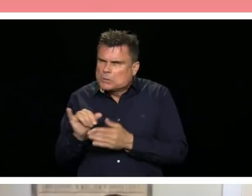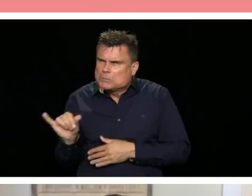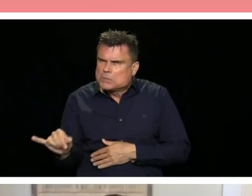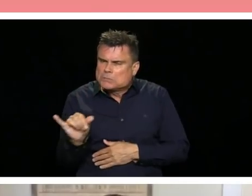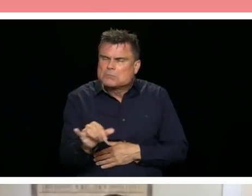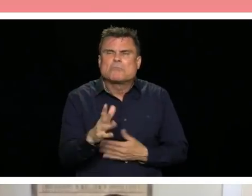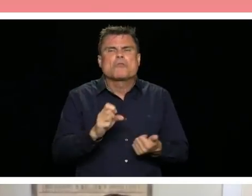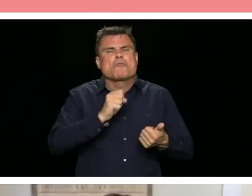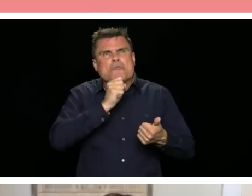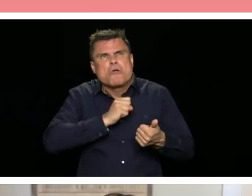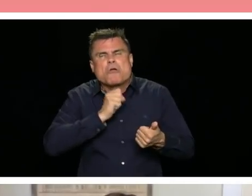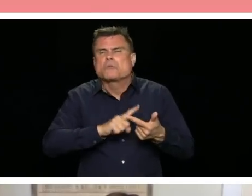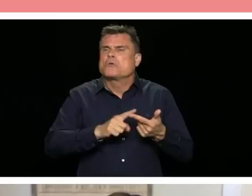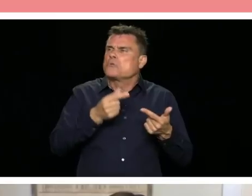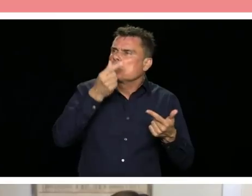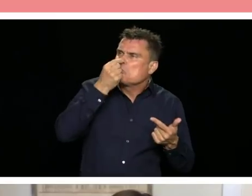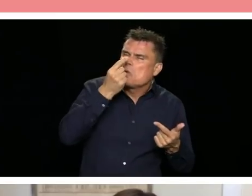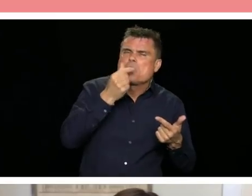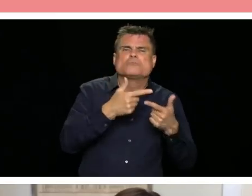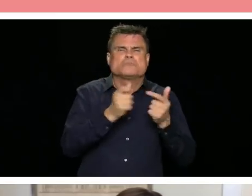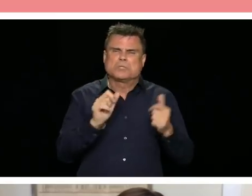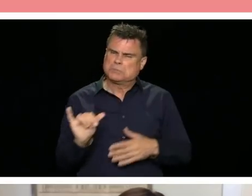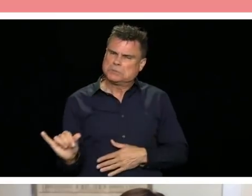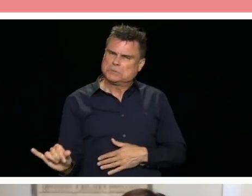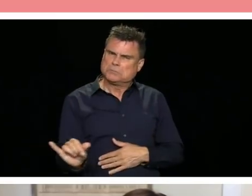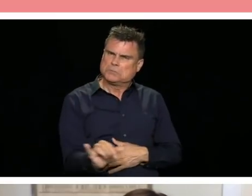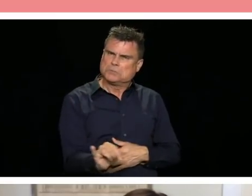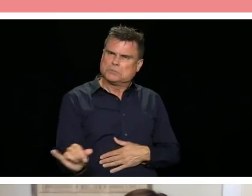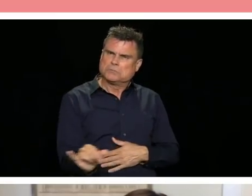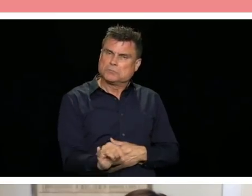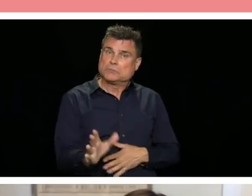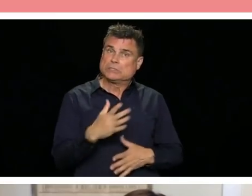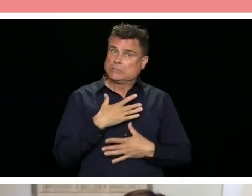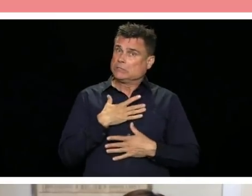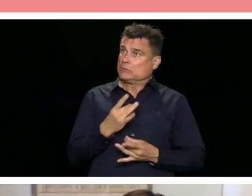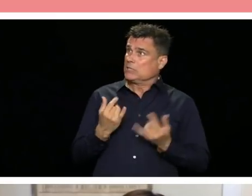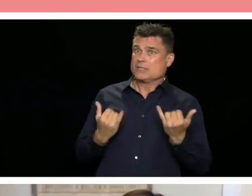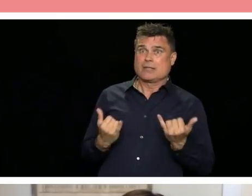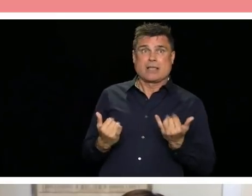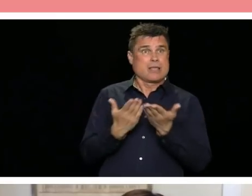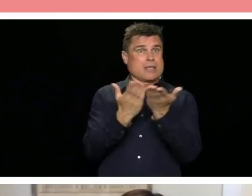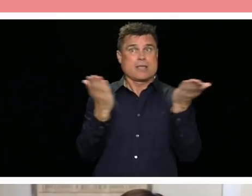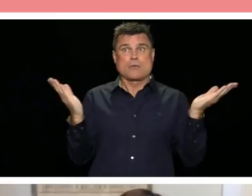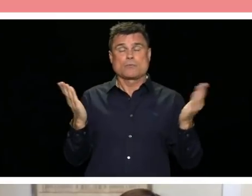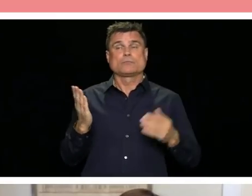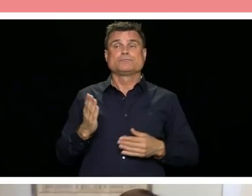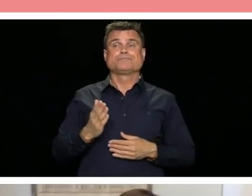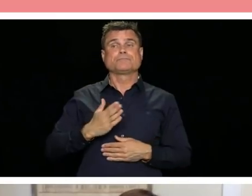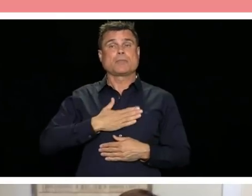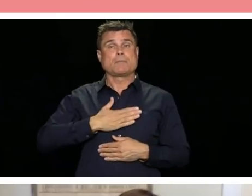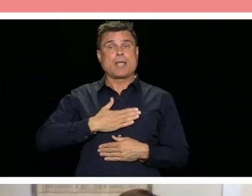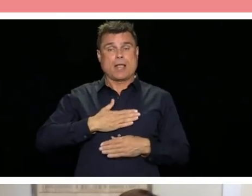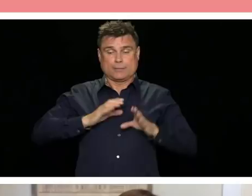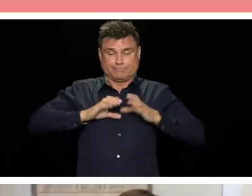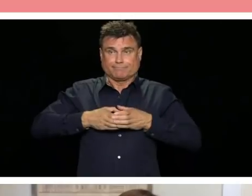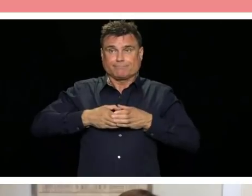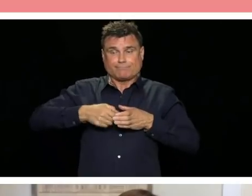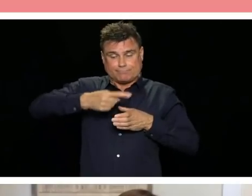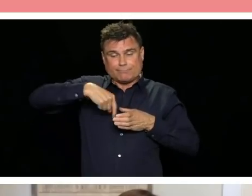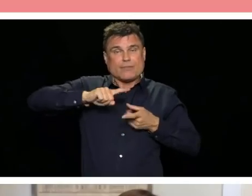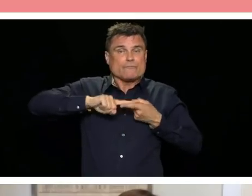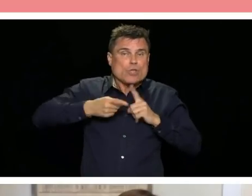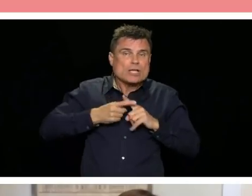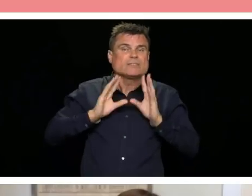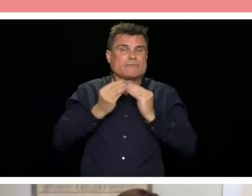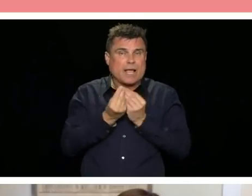and bugs going around in my circle of friends and in my bubbles. And that's because everyone's been in their bubbles. So I think as we go